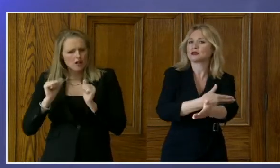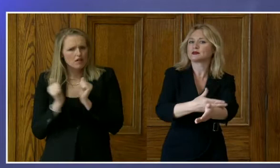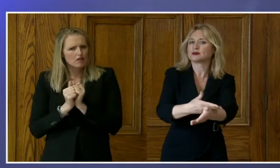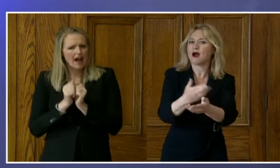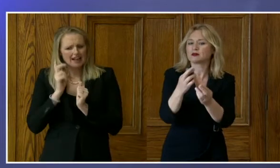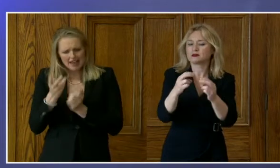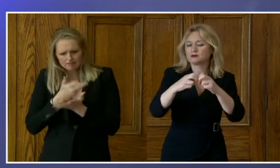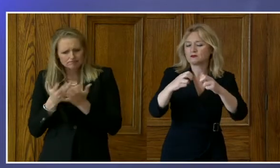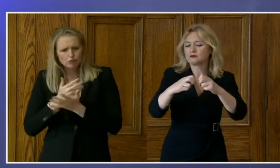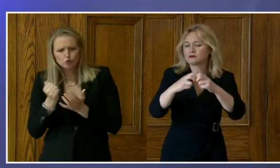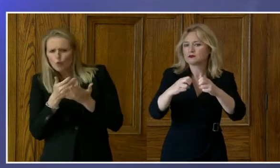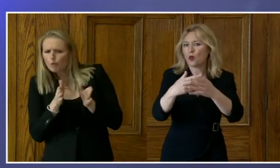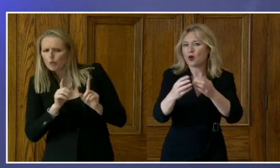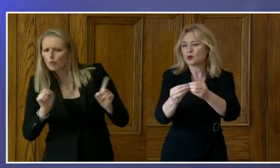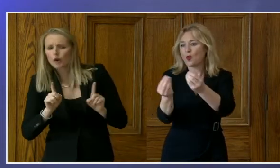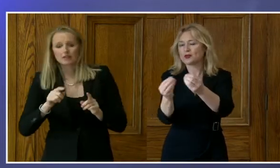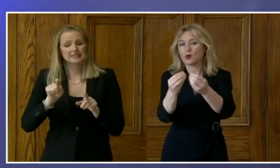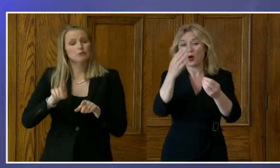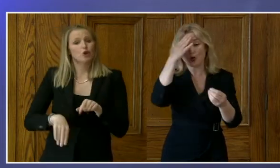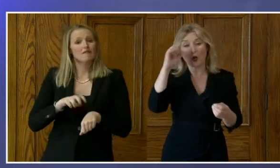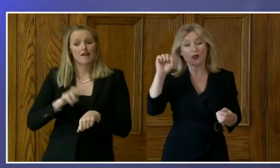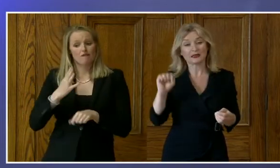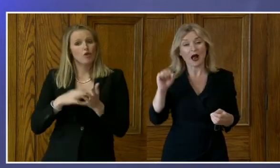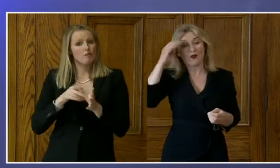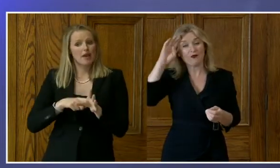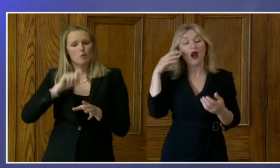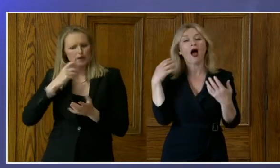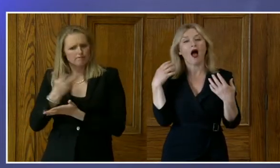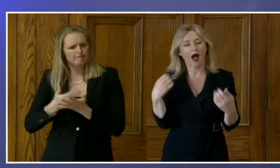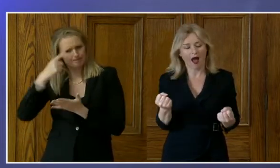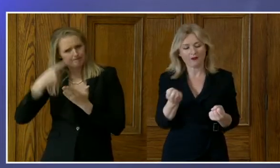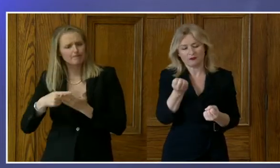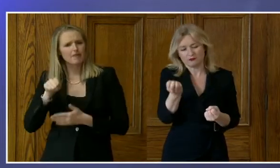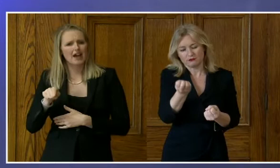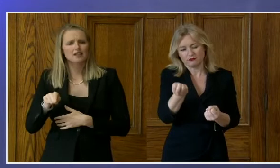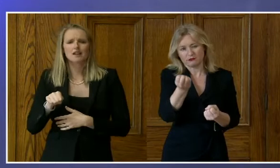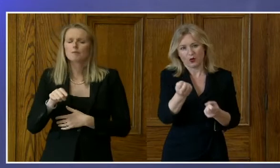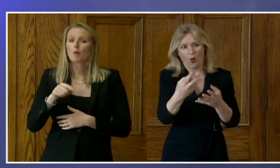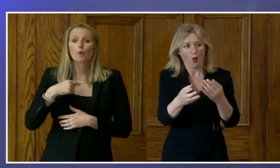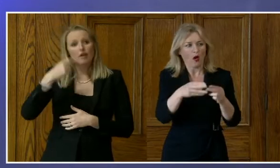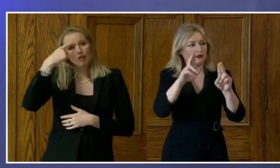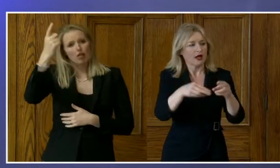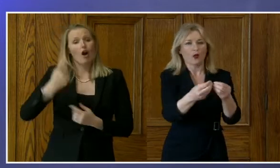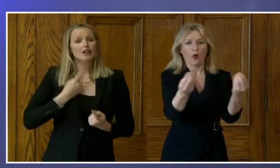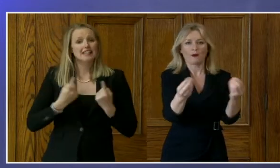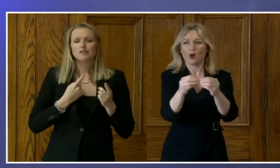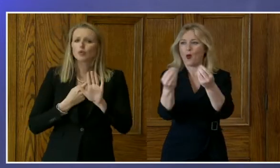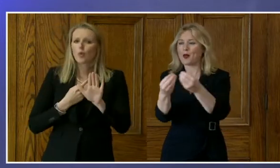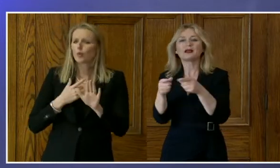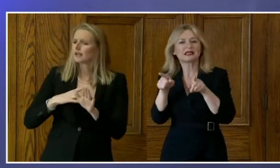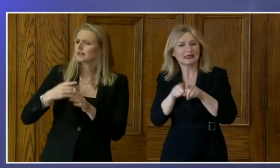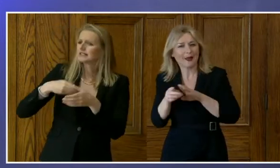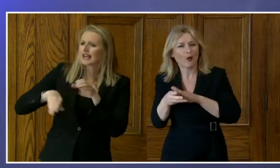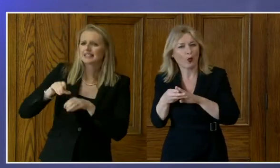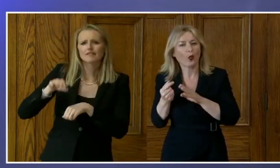are also doing that in that week as well. And we will be led very much by the scientific and the medical advice, because what is clear is what